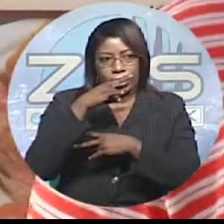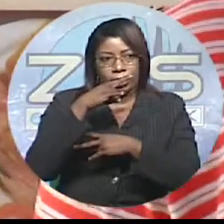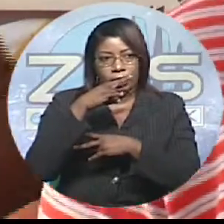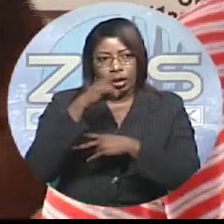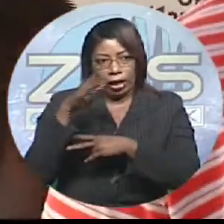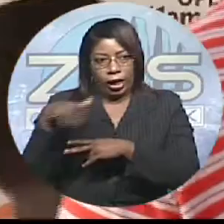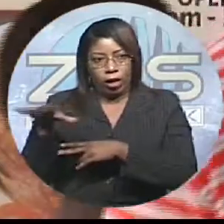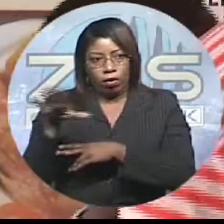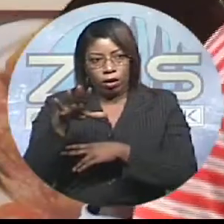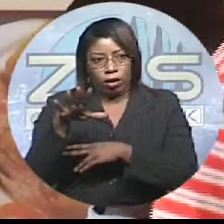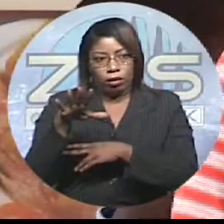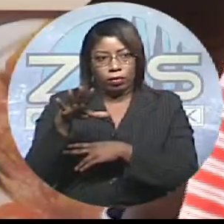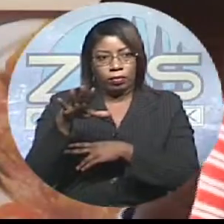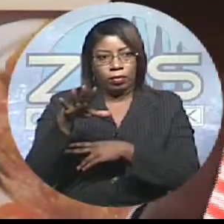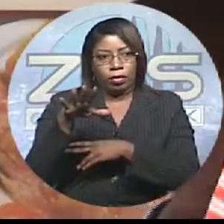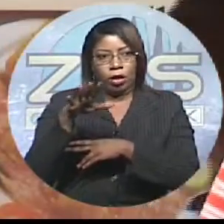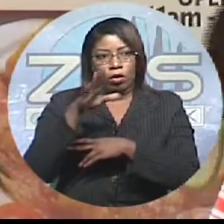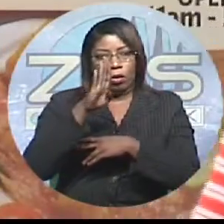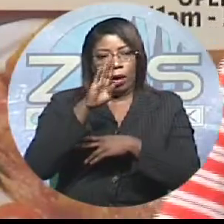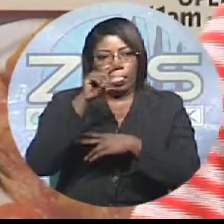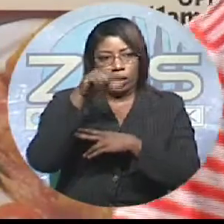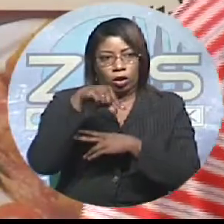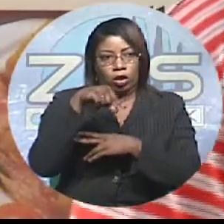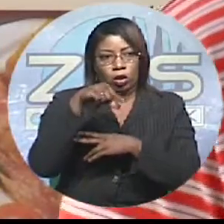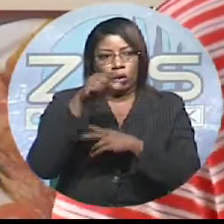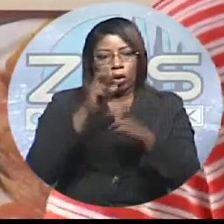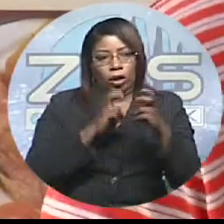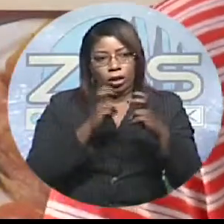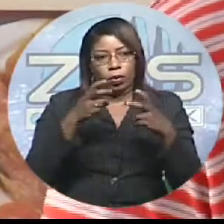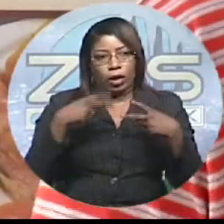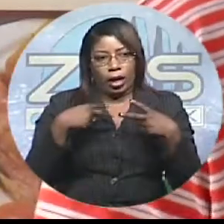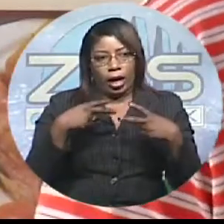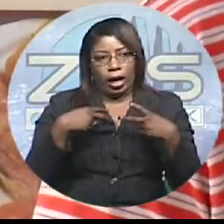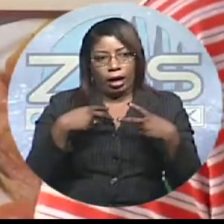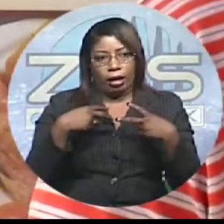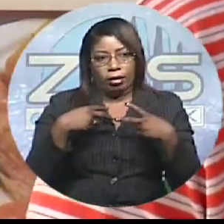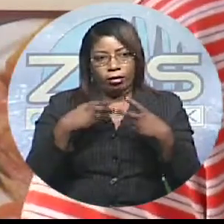have bun eating contest. We're going to have beer drinking contest. We're going to have